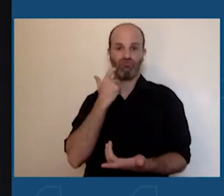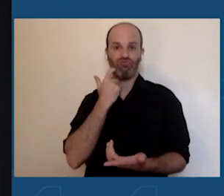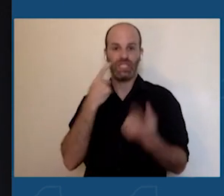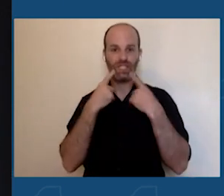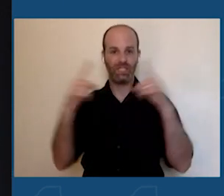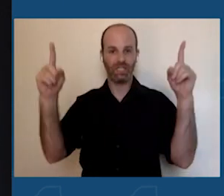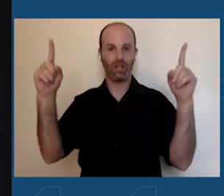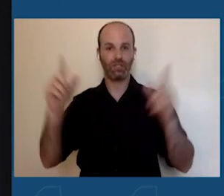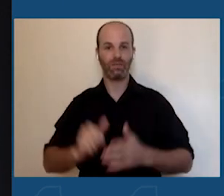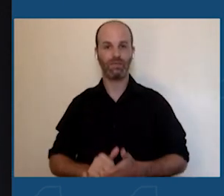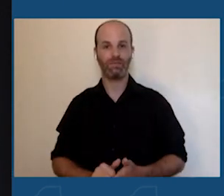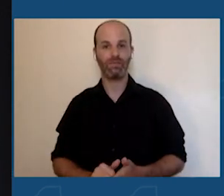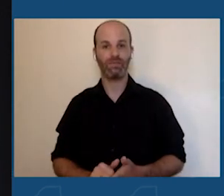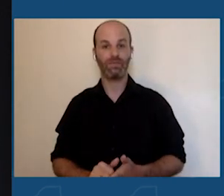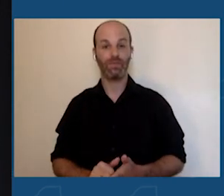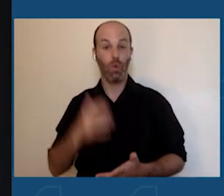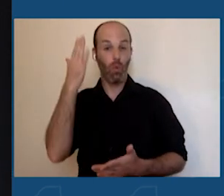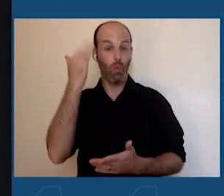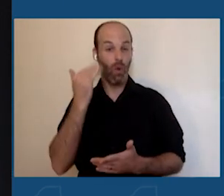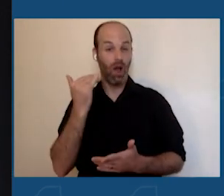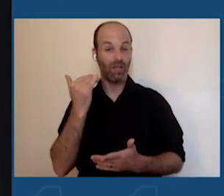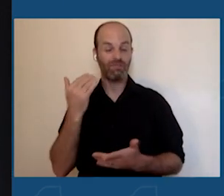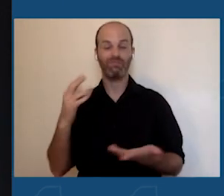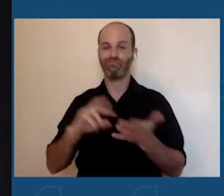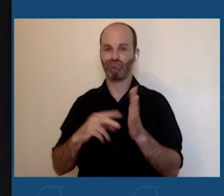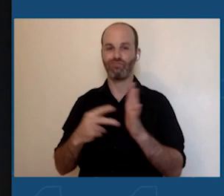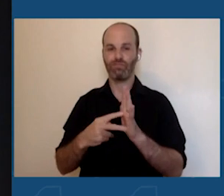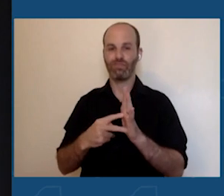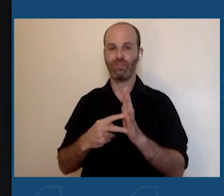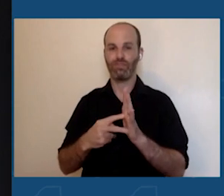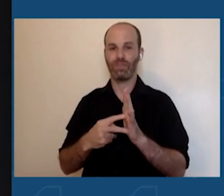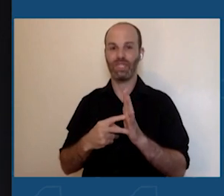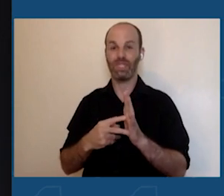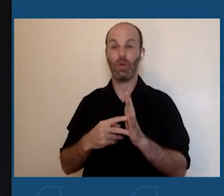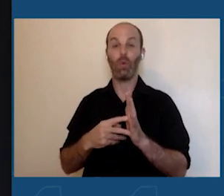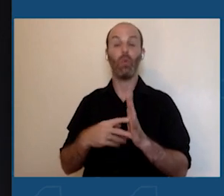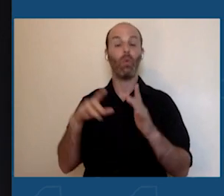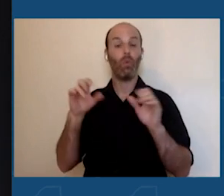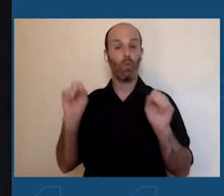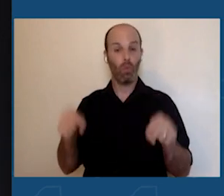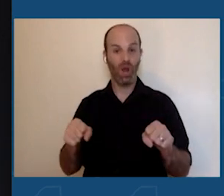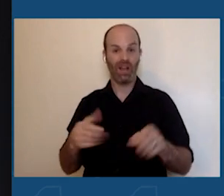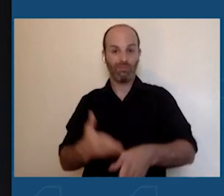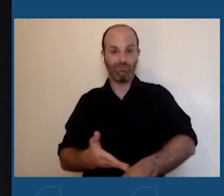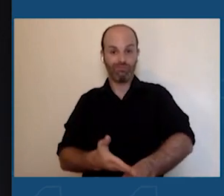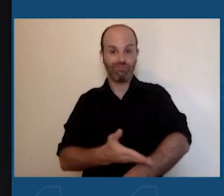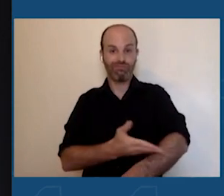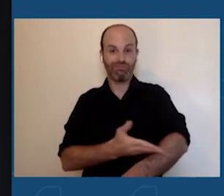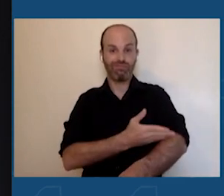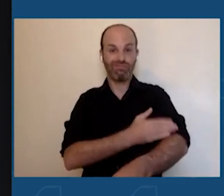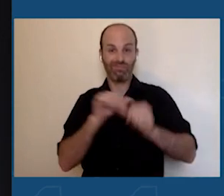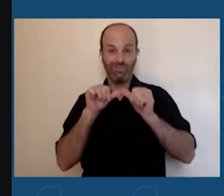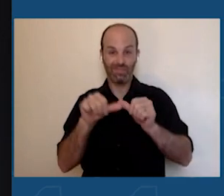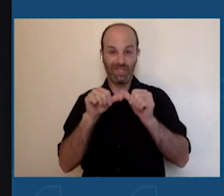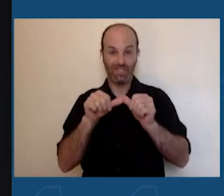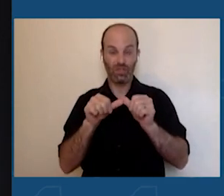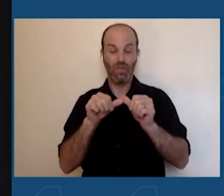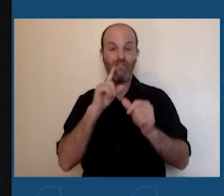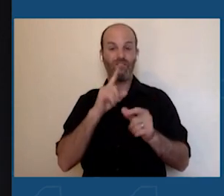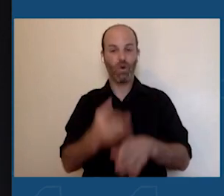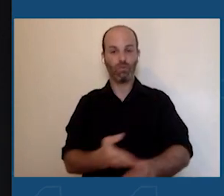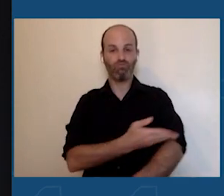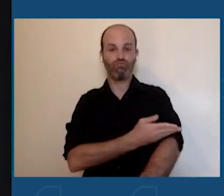because it means that we're going to be able to make even more significant progress in our efforts to improve water quality